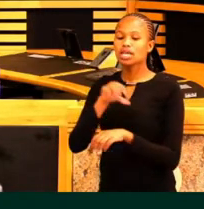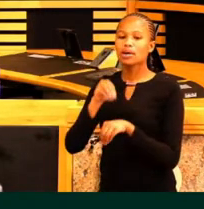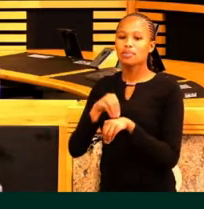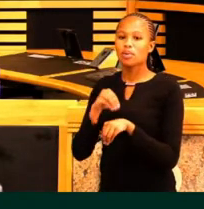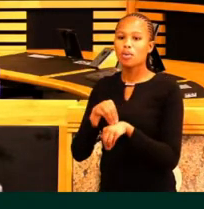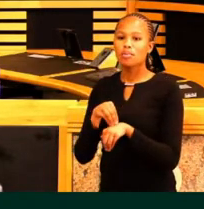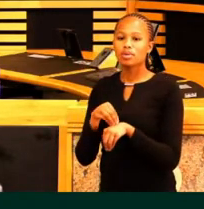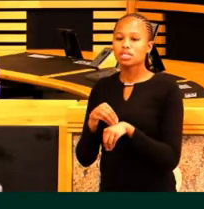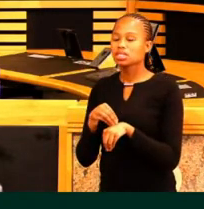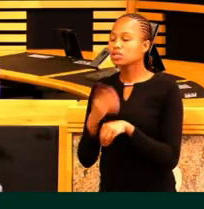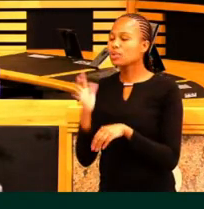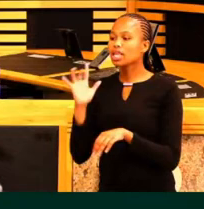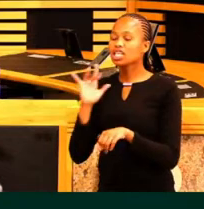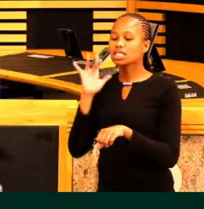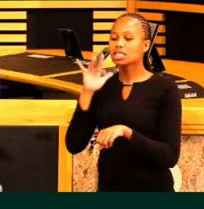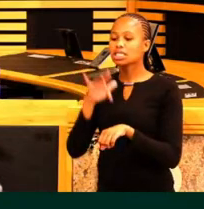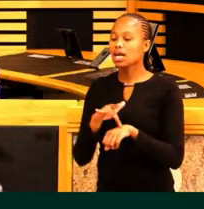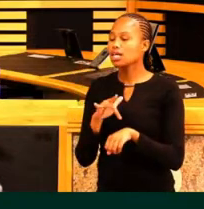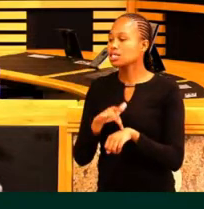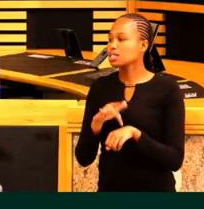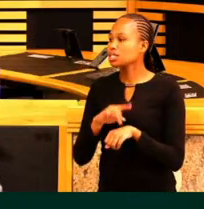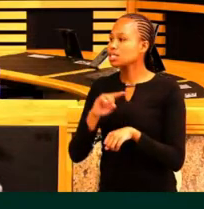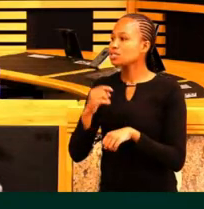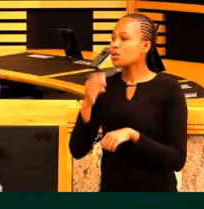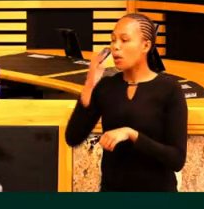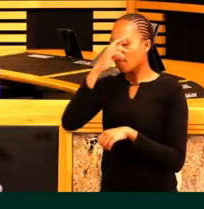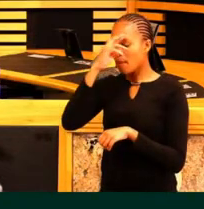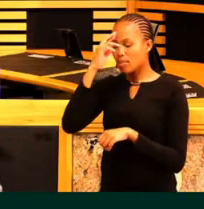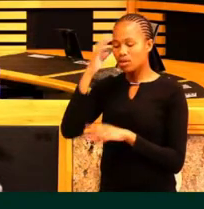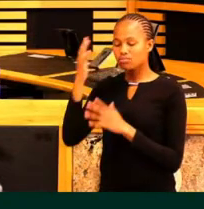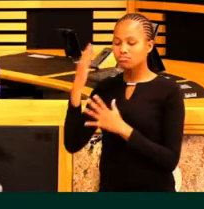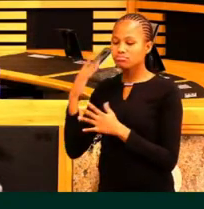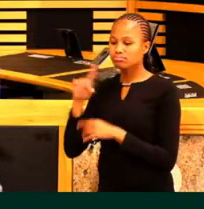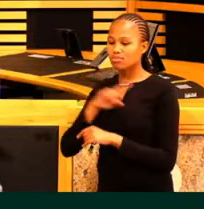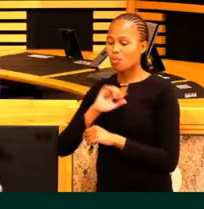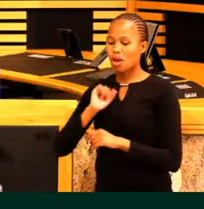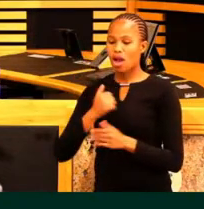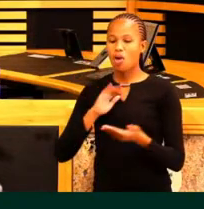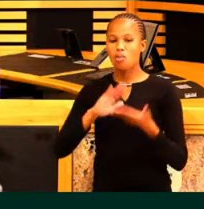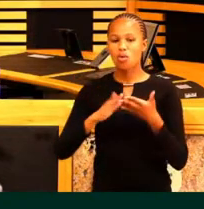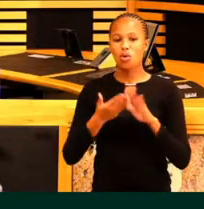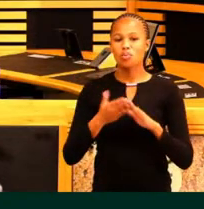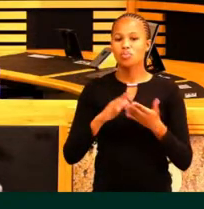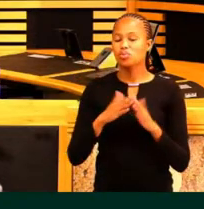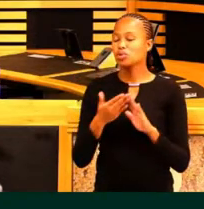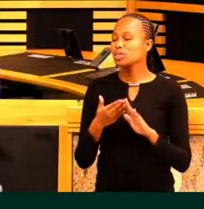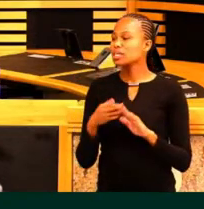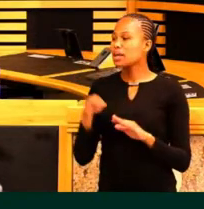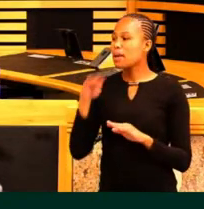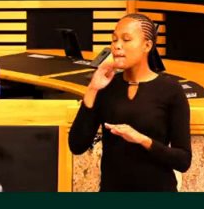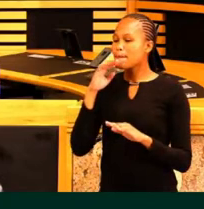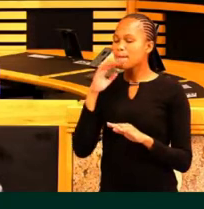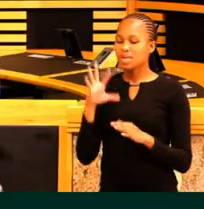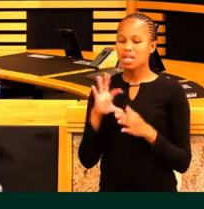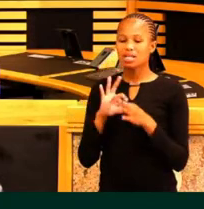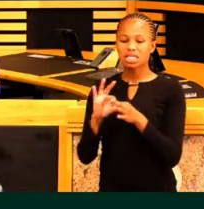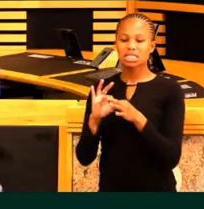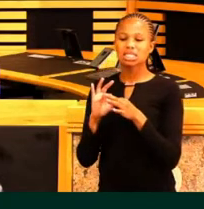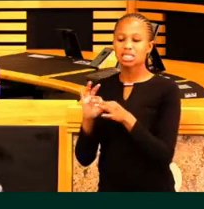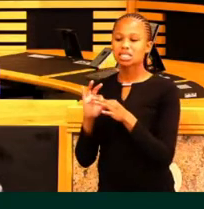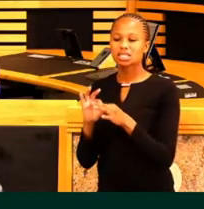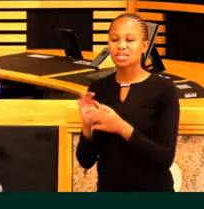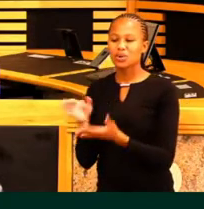touching window immoral decay because in our community go with the spirit of Ubuntu is no longer with a